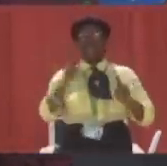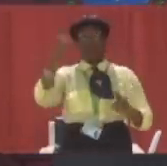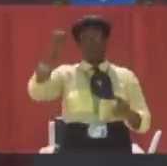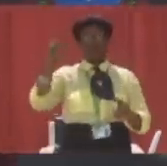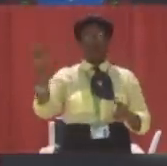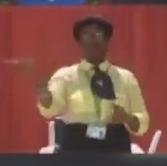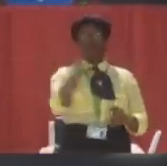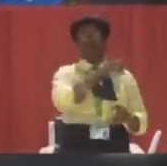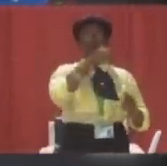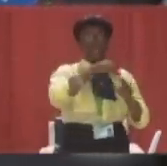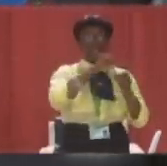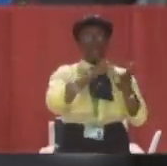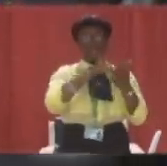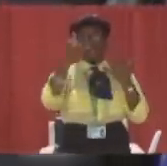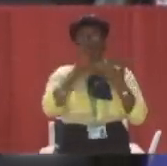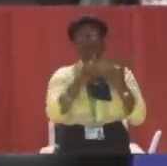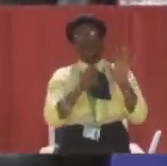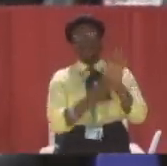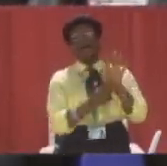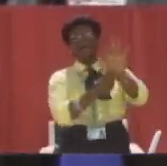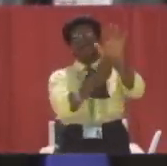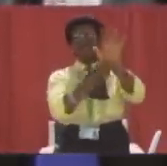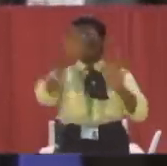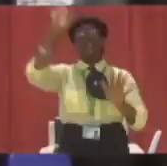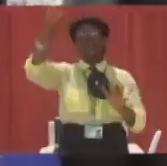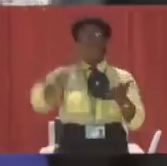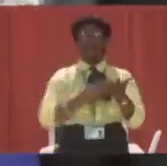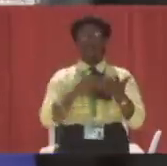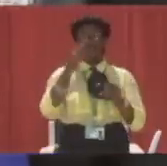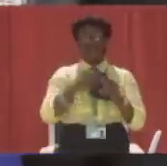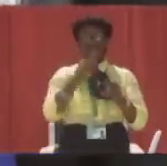Magnify His holy name for what He did for you in February.